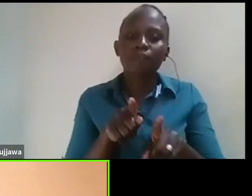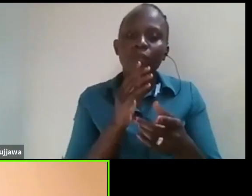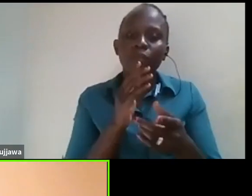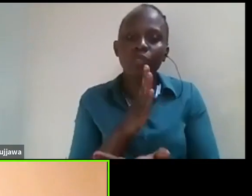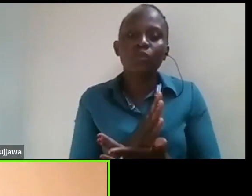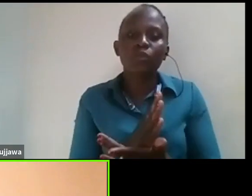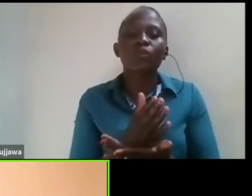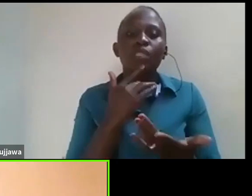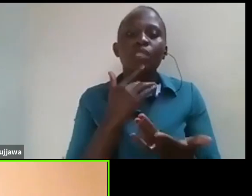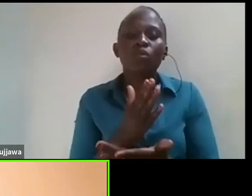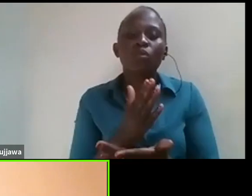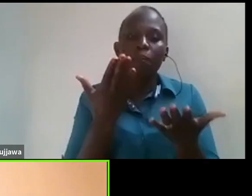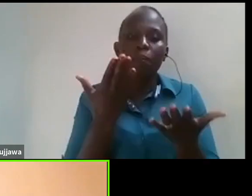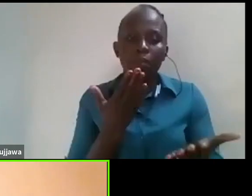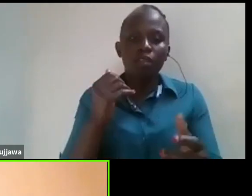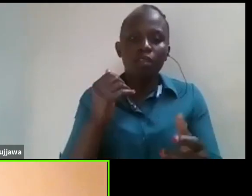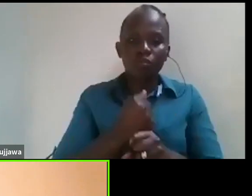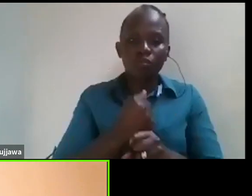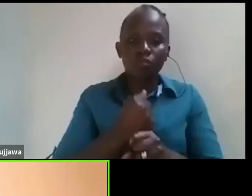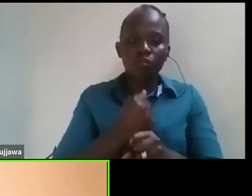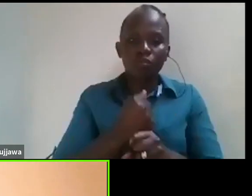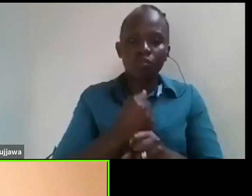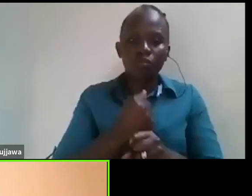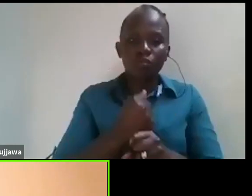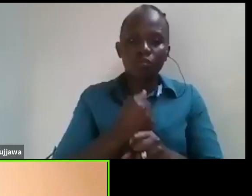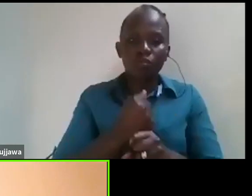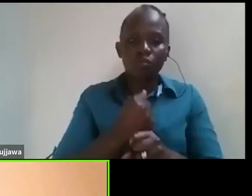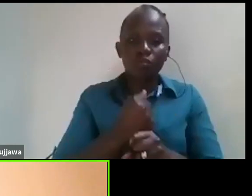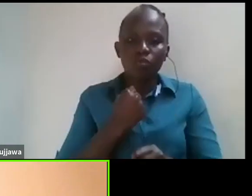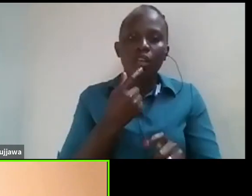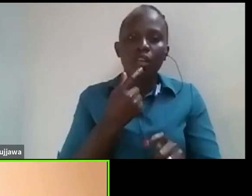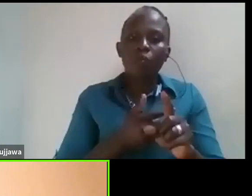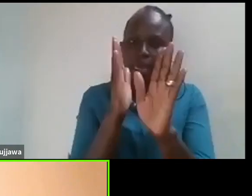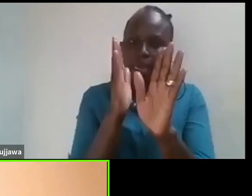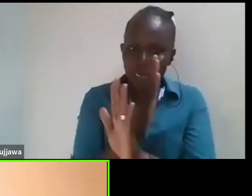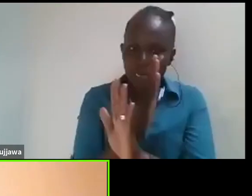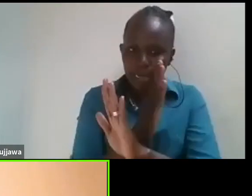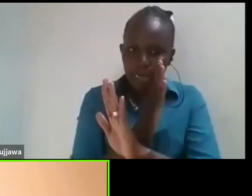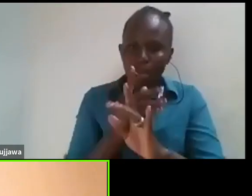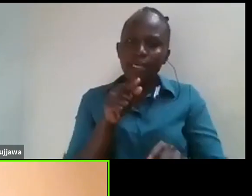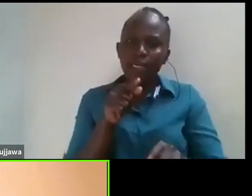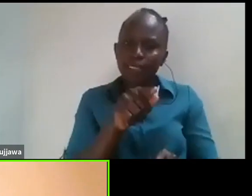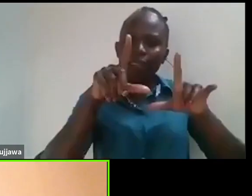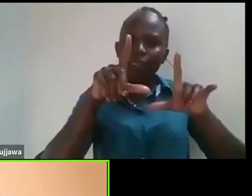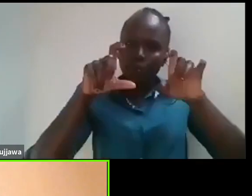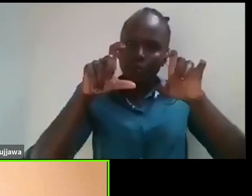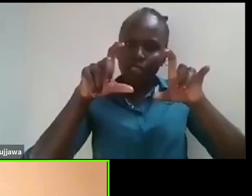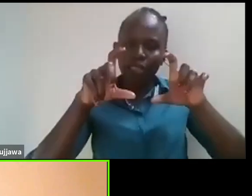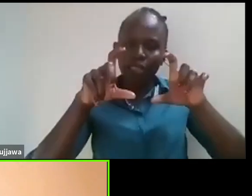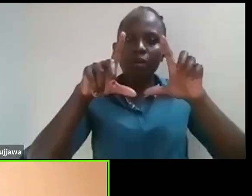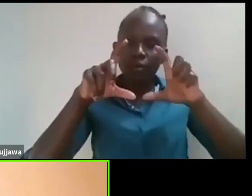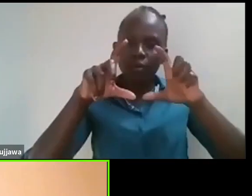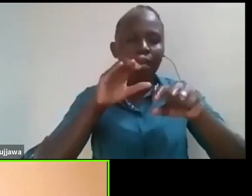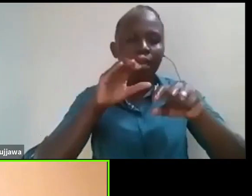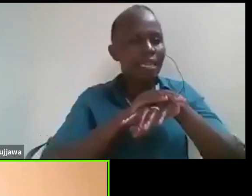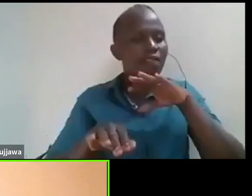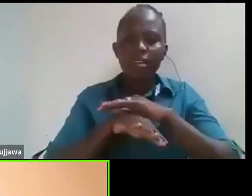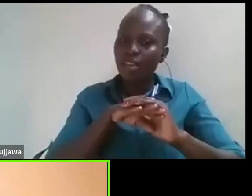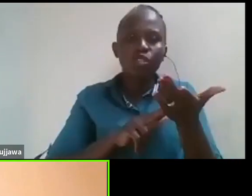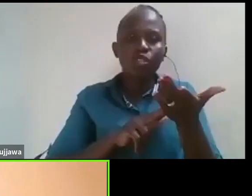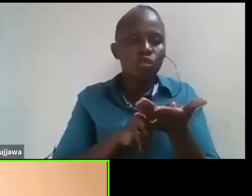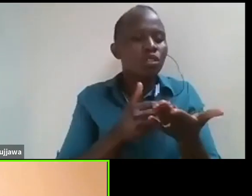way, these particular photos, never use them in any, maybe for any audience without